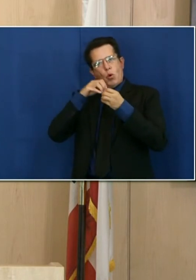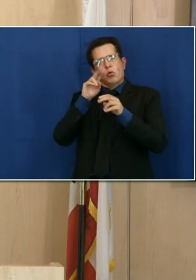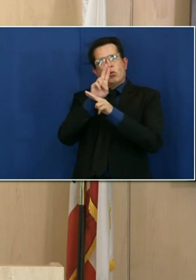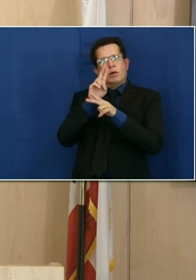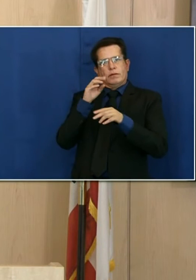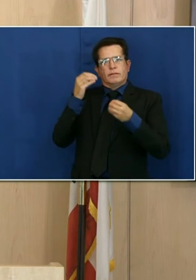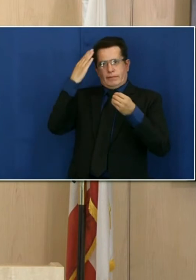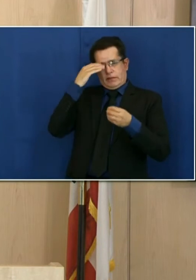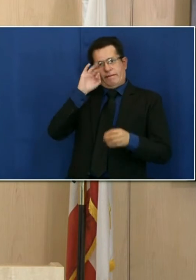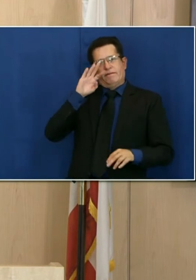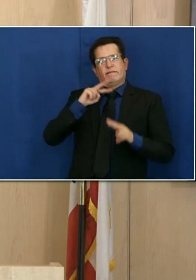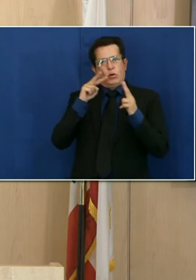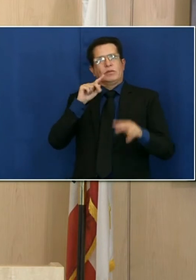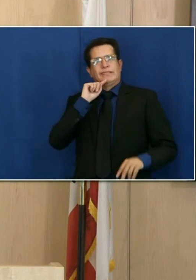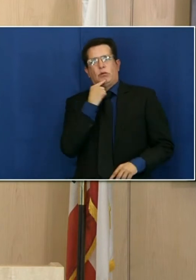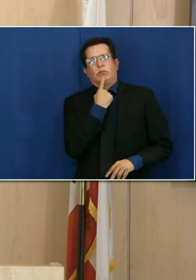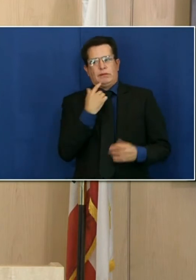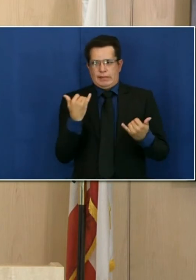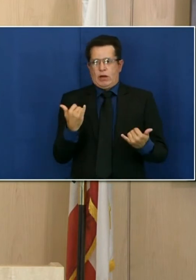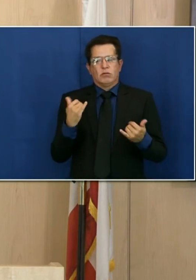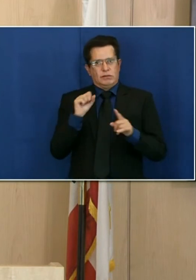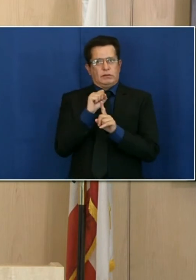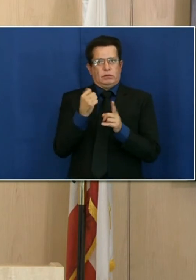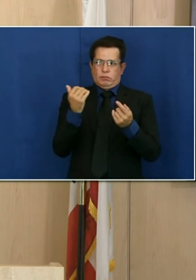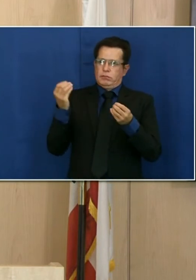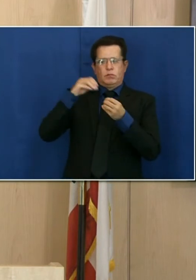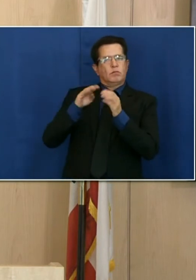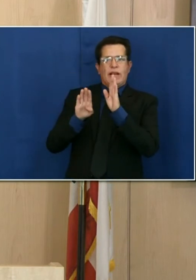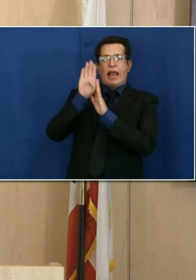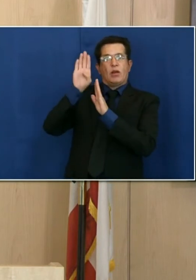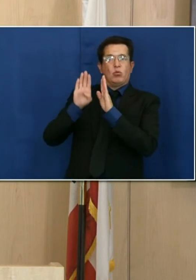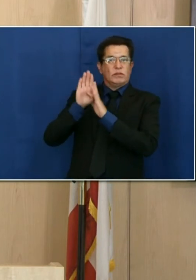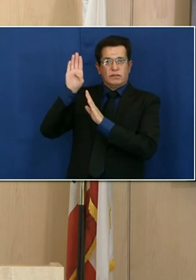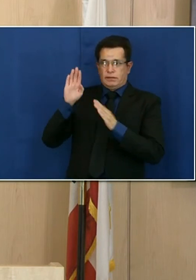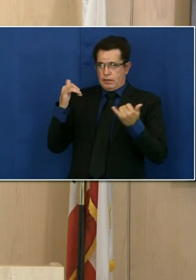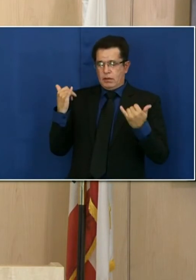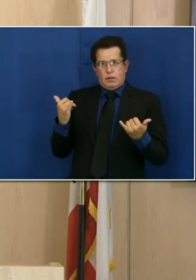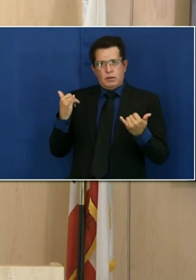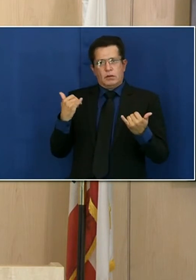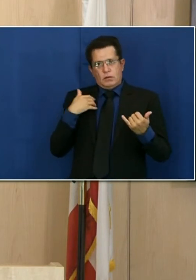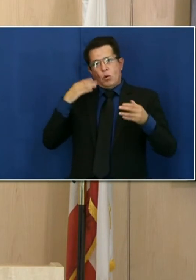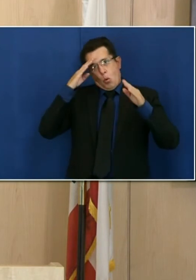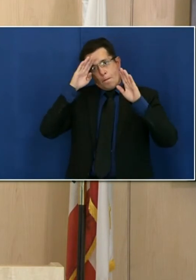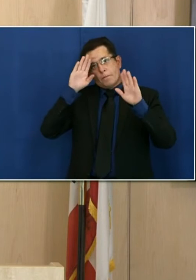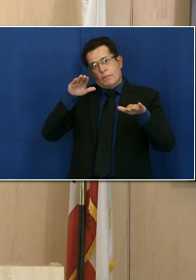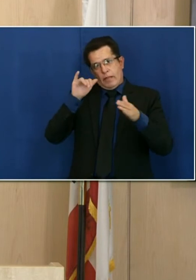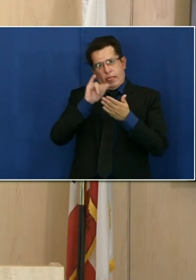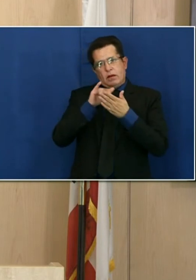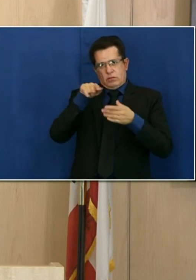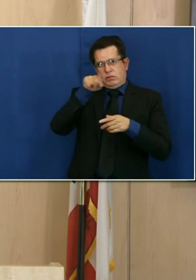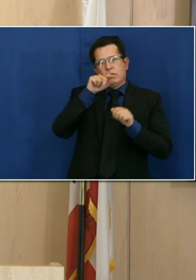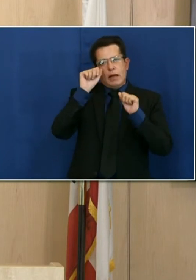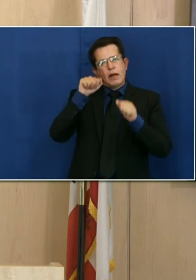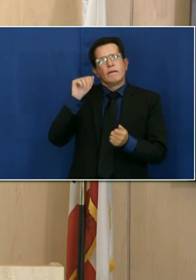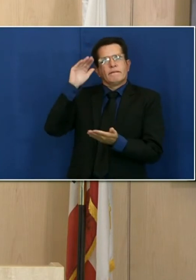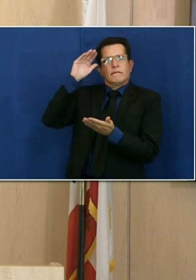of the severity of the increase in cases, is out of a desire and hope that we can bend this